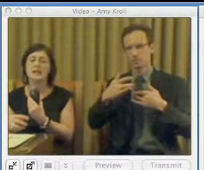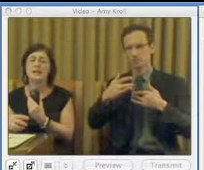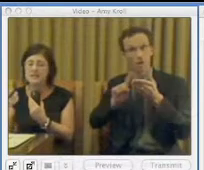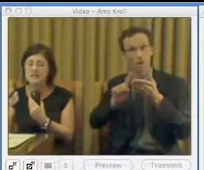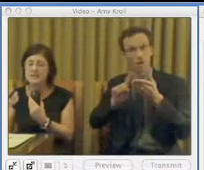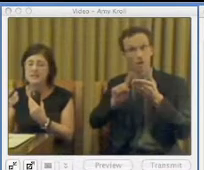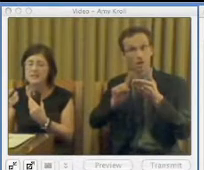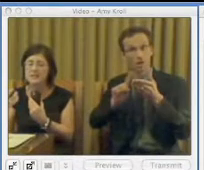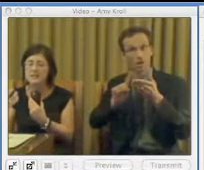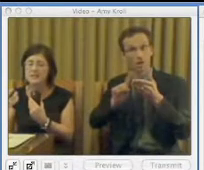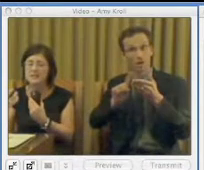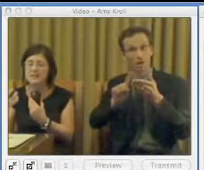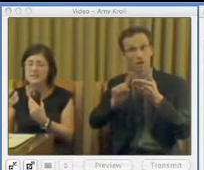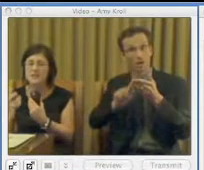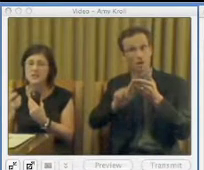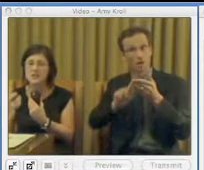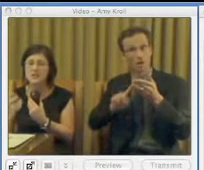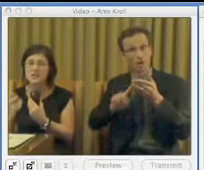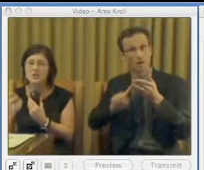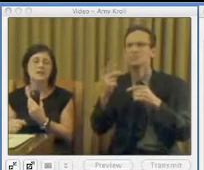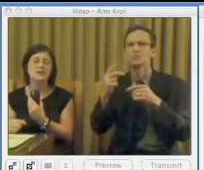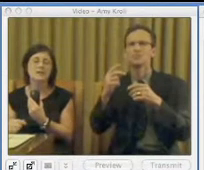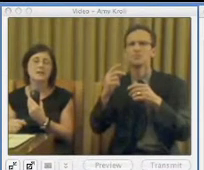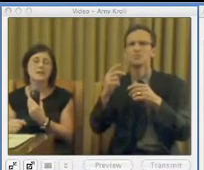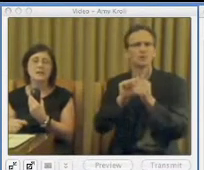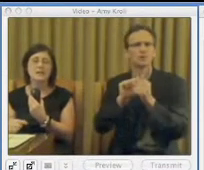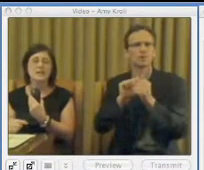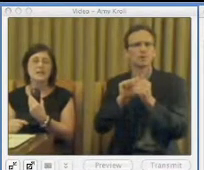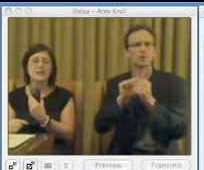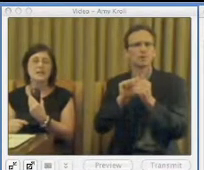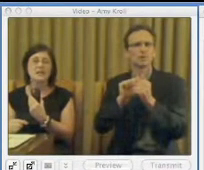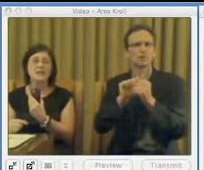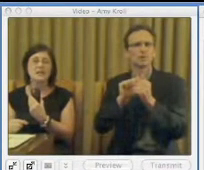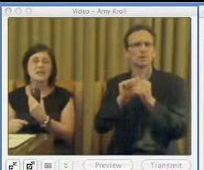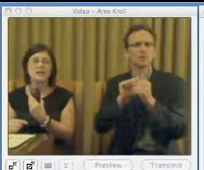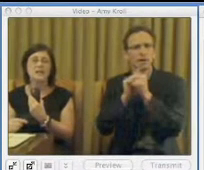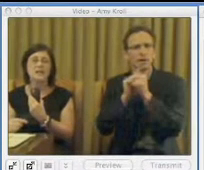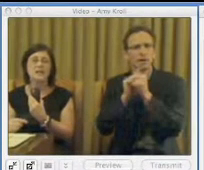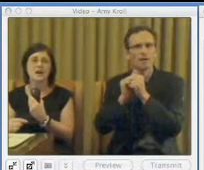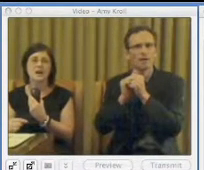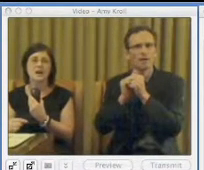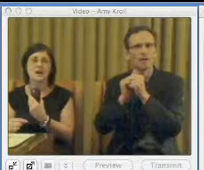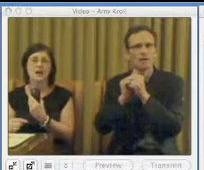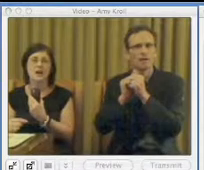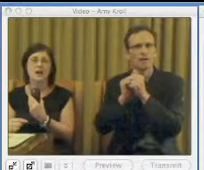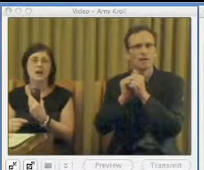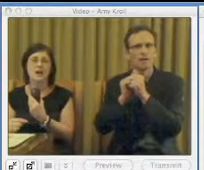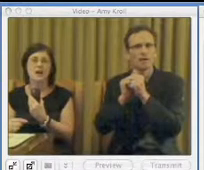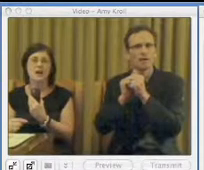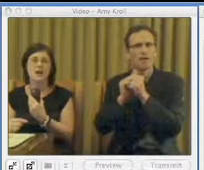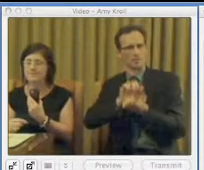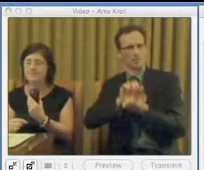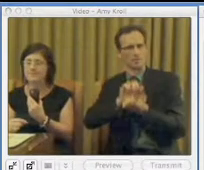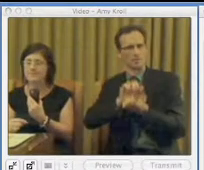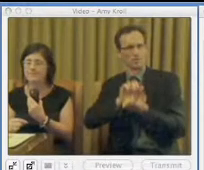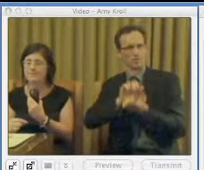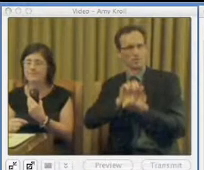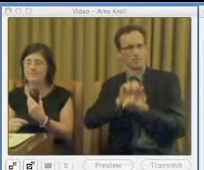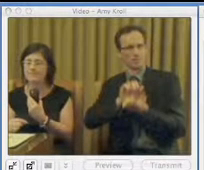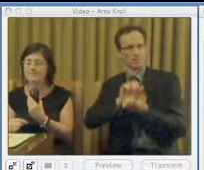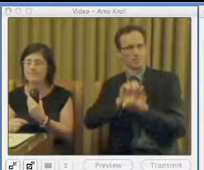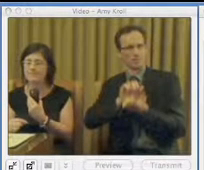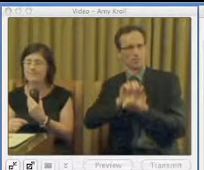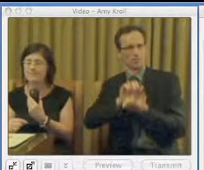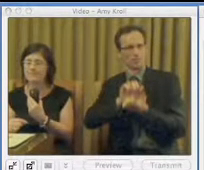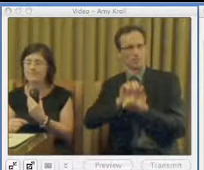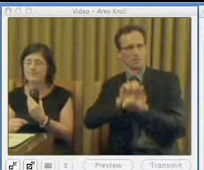collaborating with other interpreters, other academics to really test our understanding of what it is that we do.